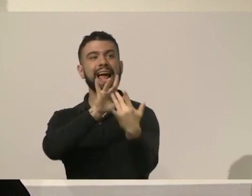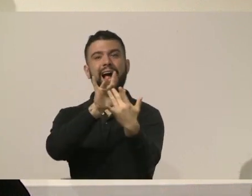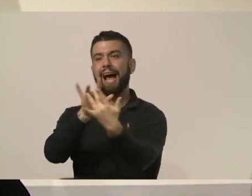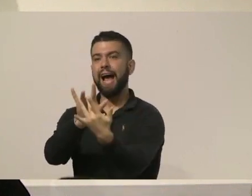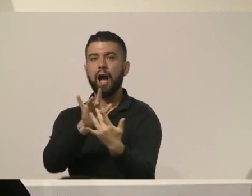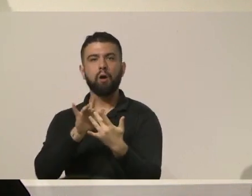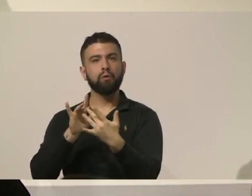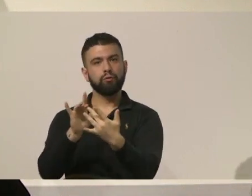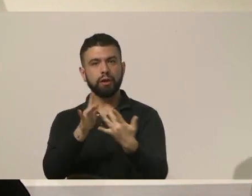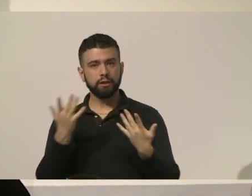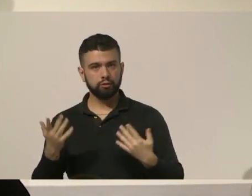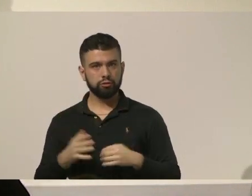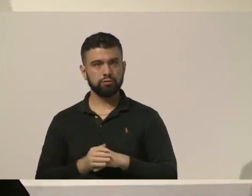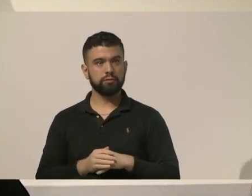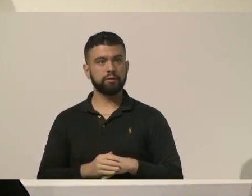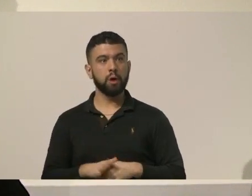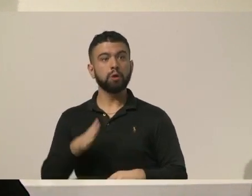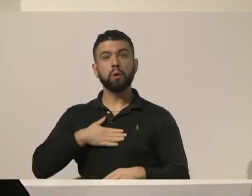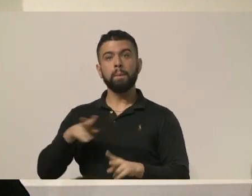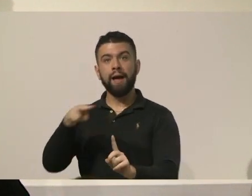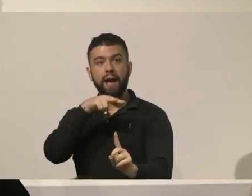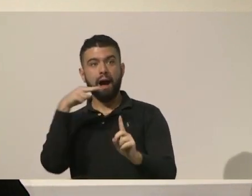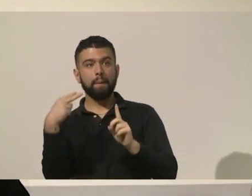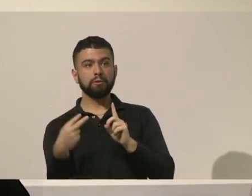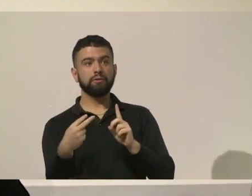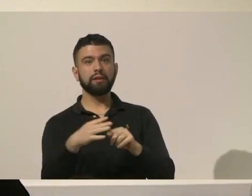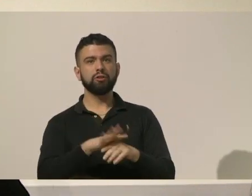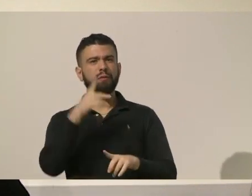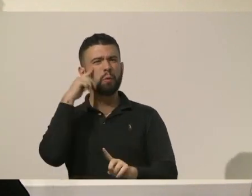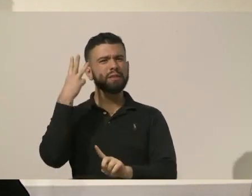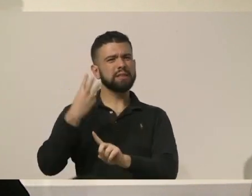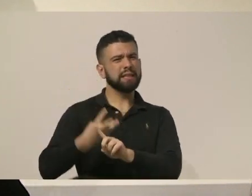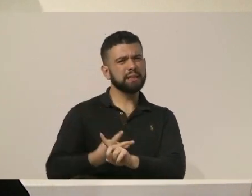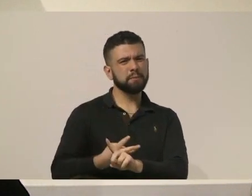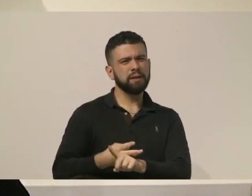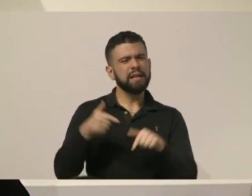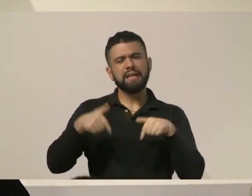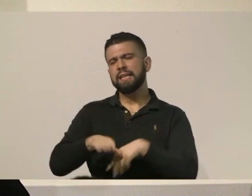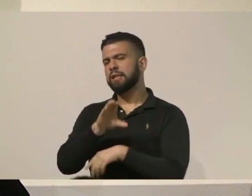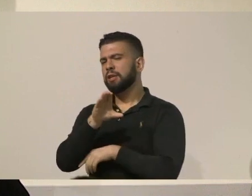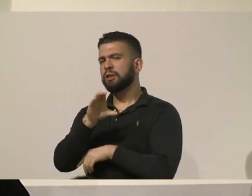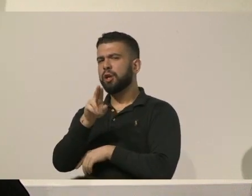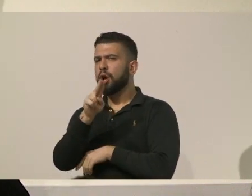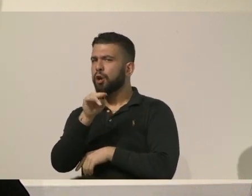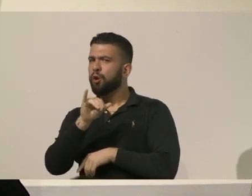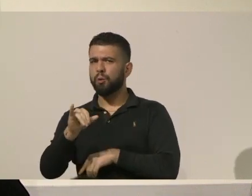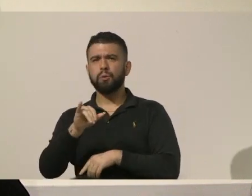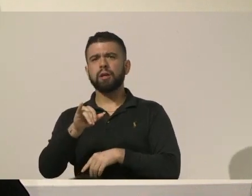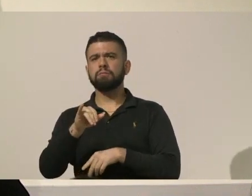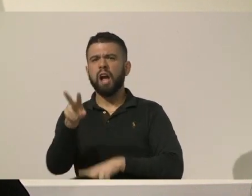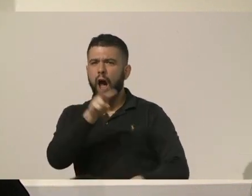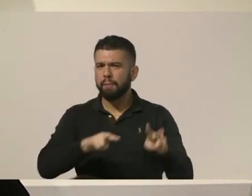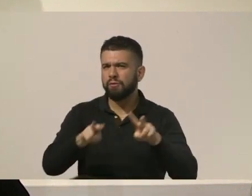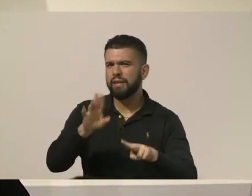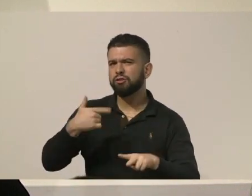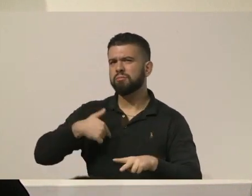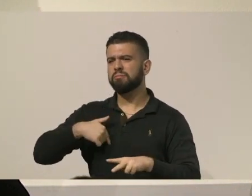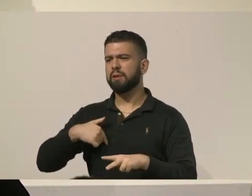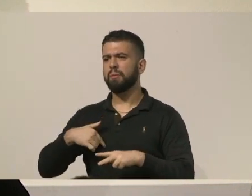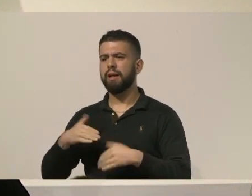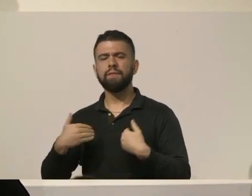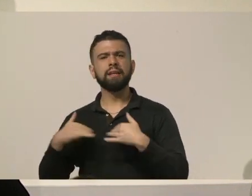had to describe my observations of the first 6 months, and this is kind of a CUNY observation I would say also that we share, is that we've